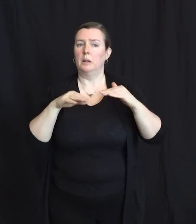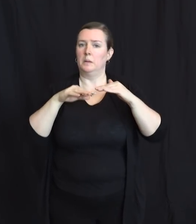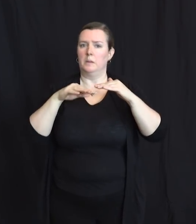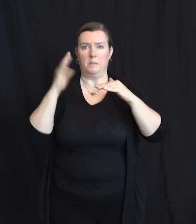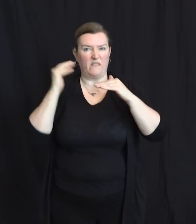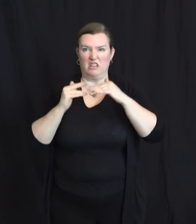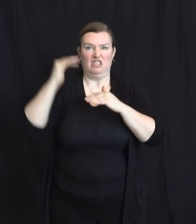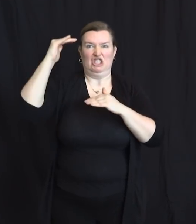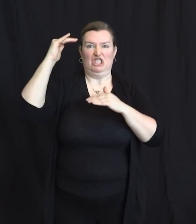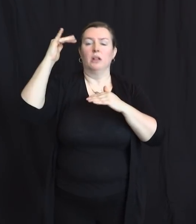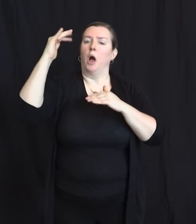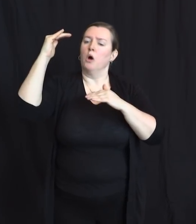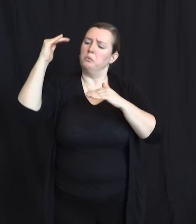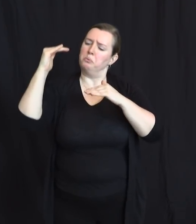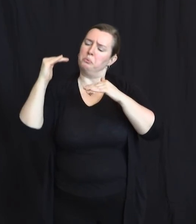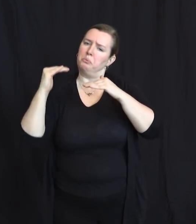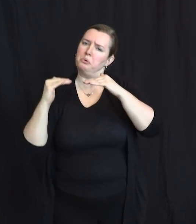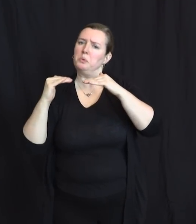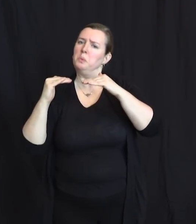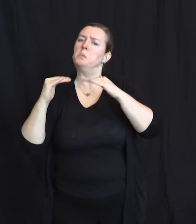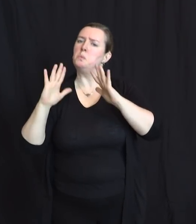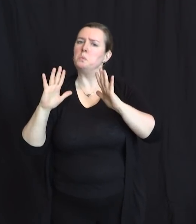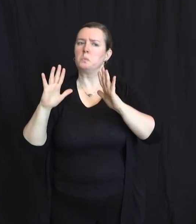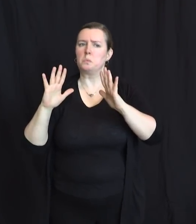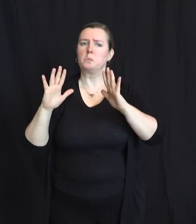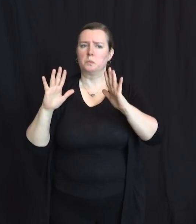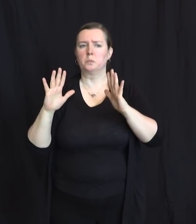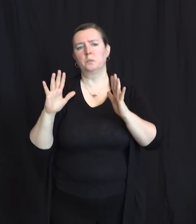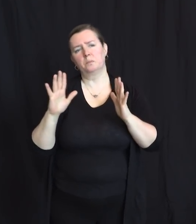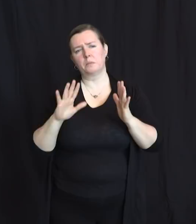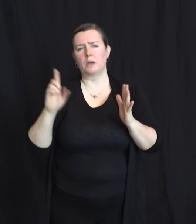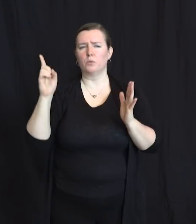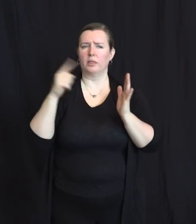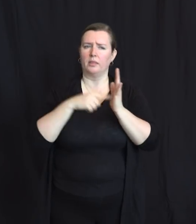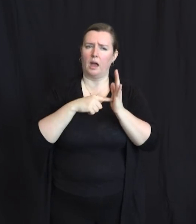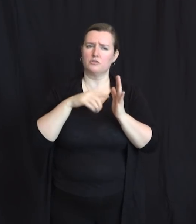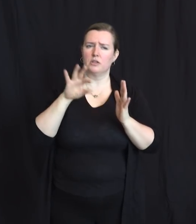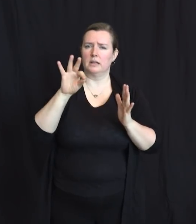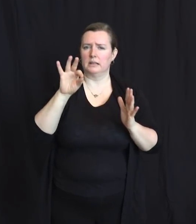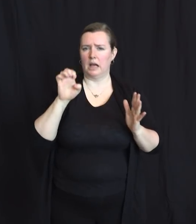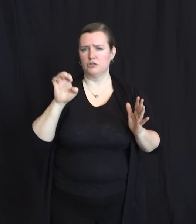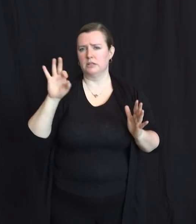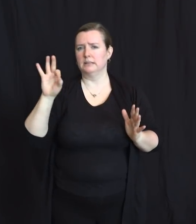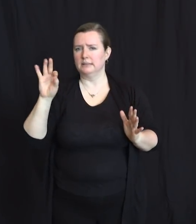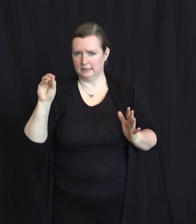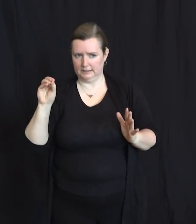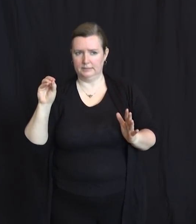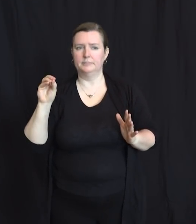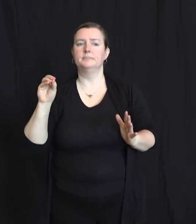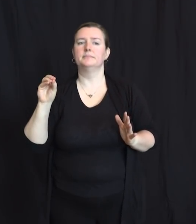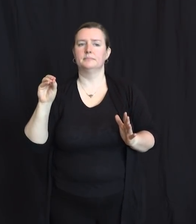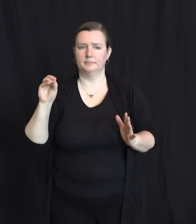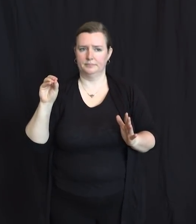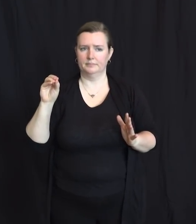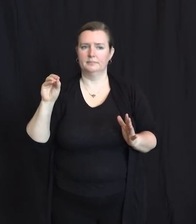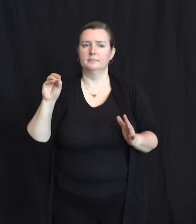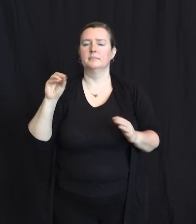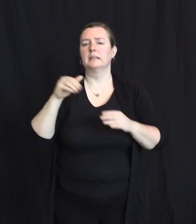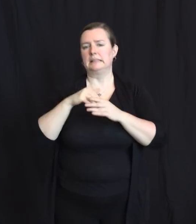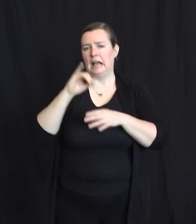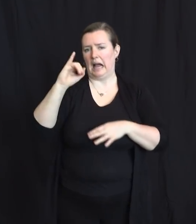highs. There were 1,990 patients in either critical or intensive care, also virtually